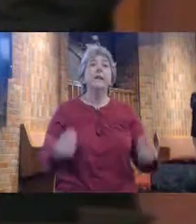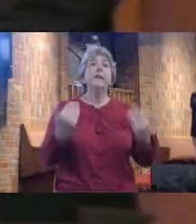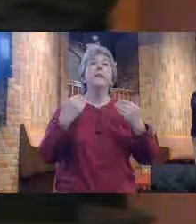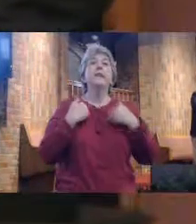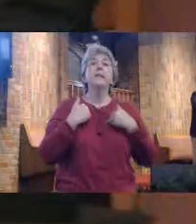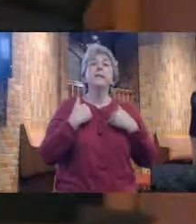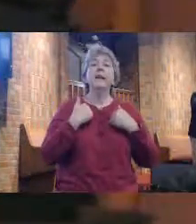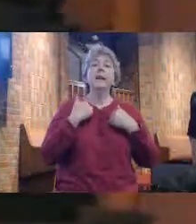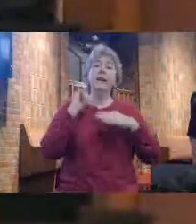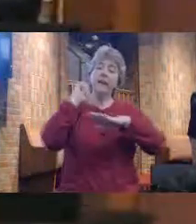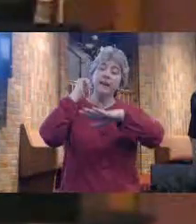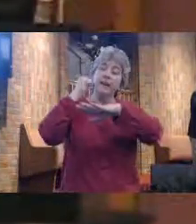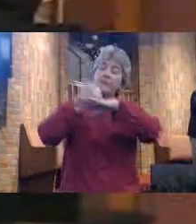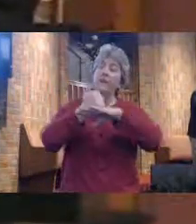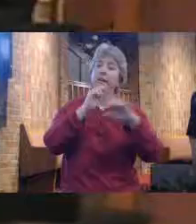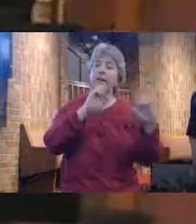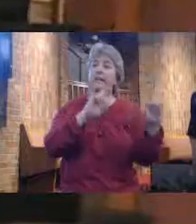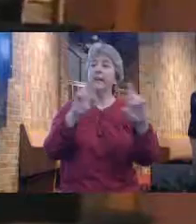There is a